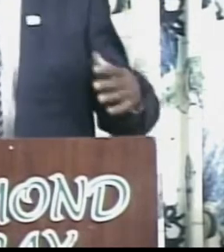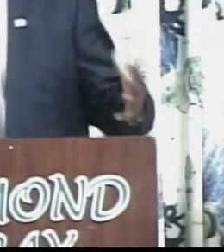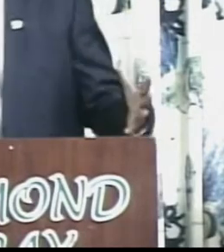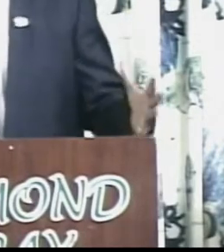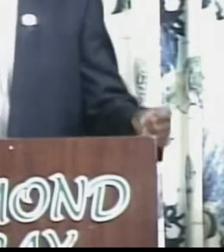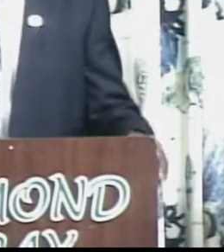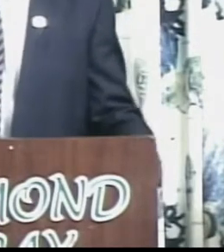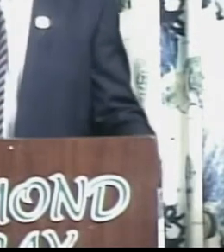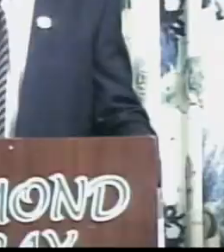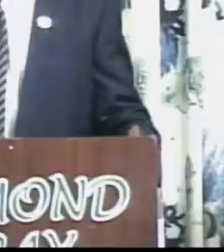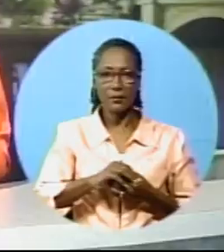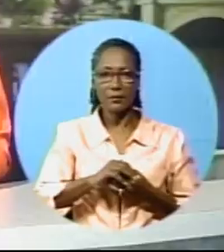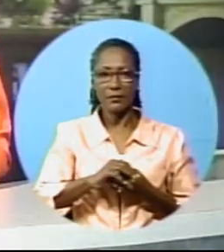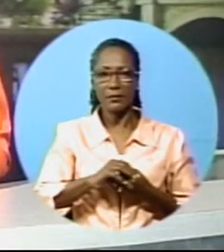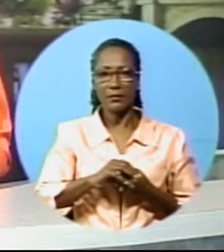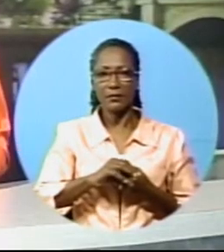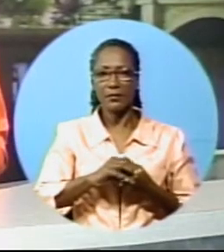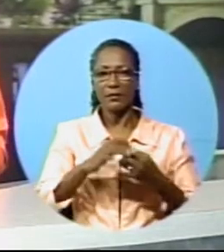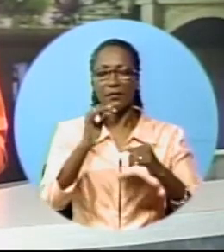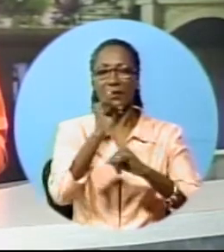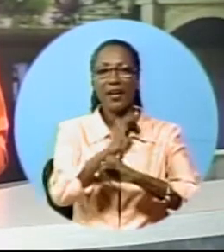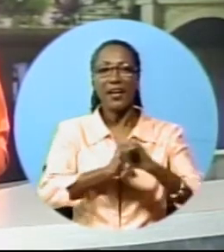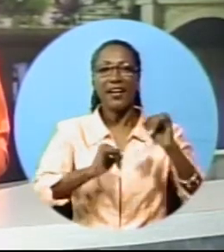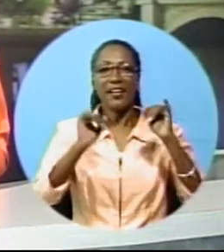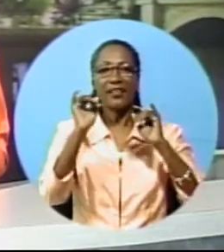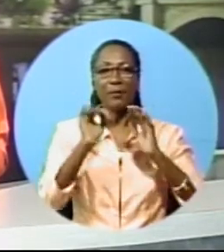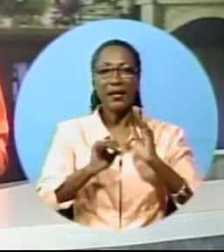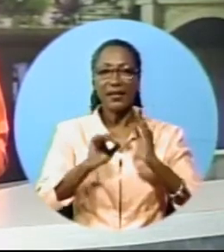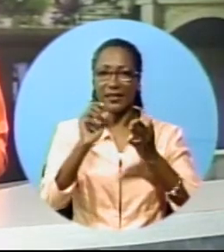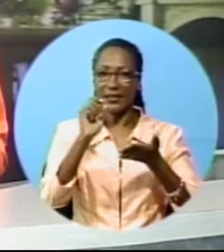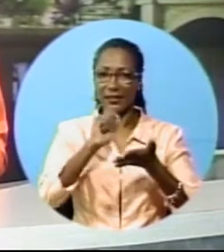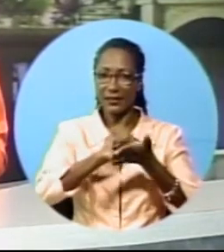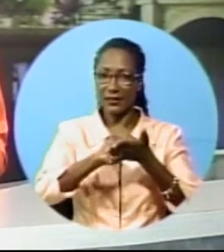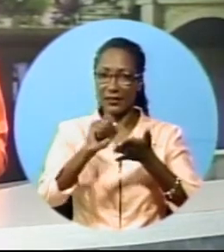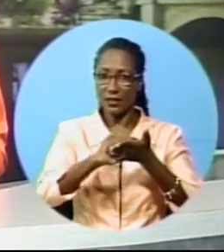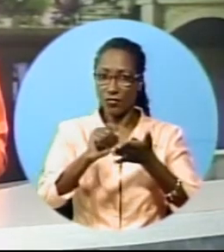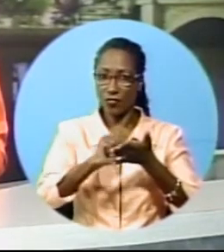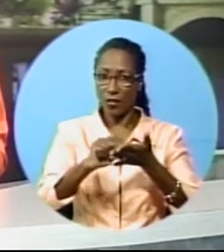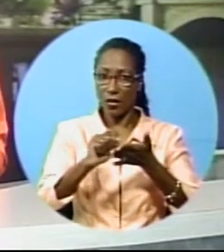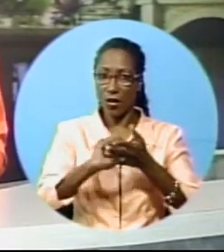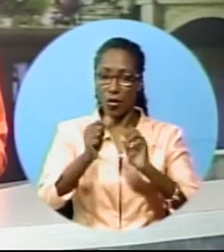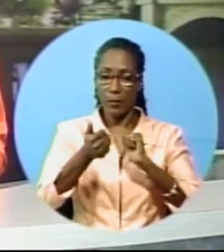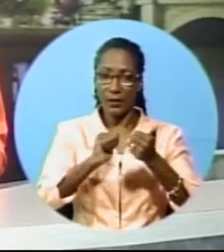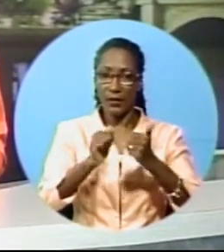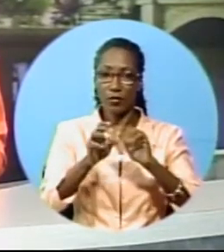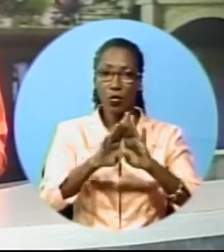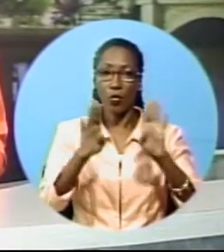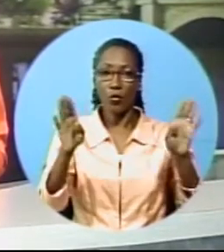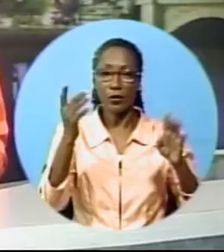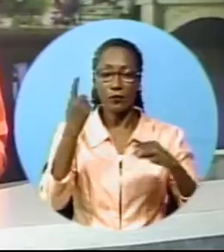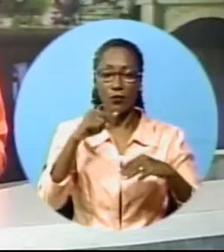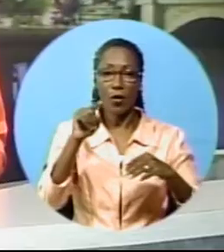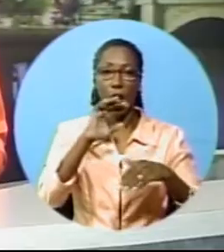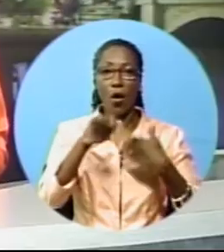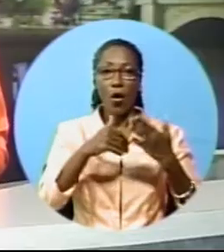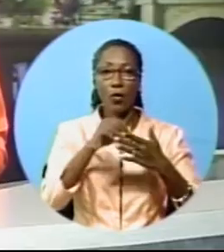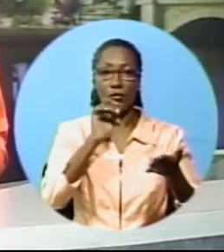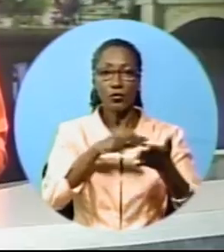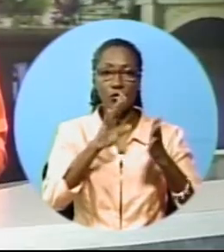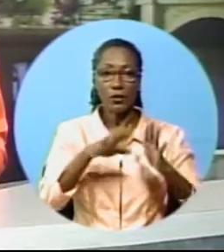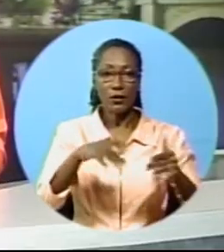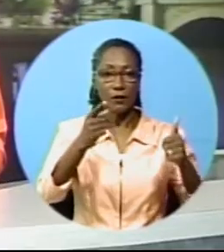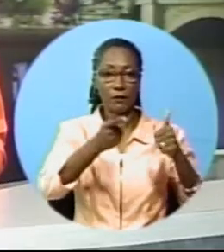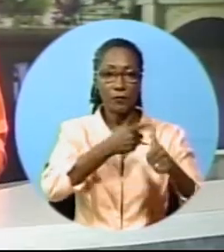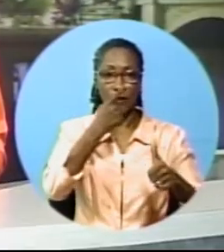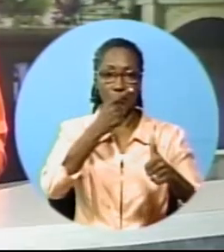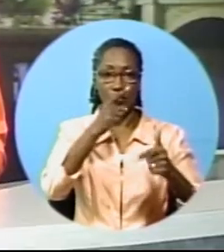more articulate. The Independence Essay Competition is open to all students from 1st to 6th forms in